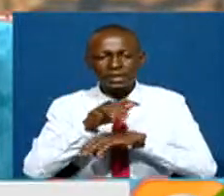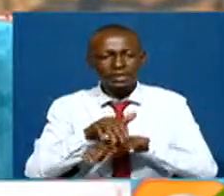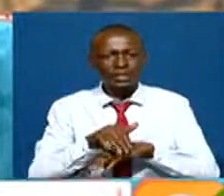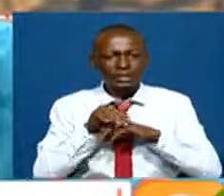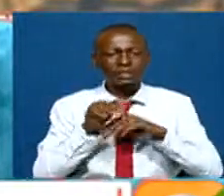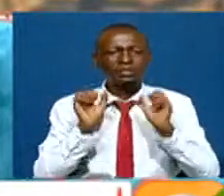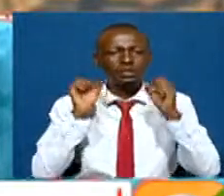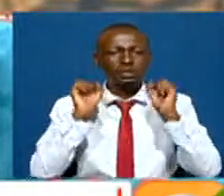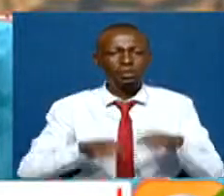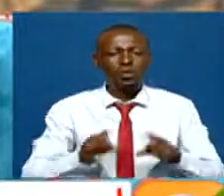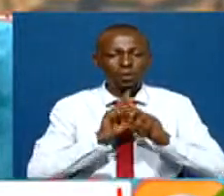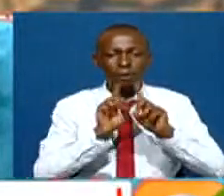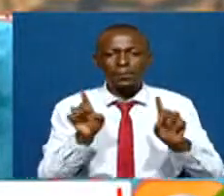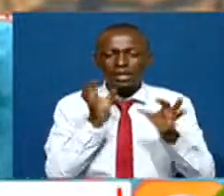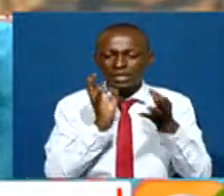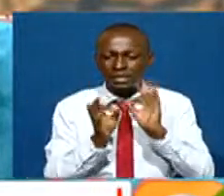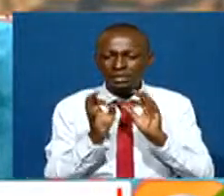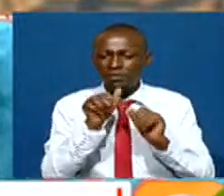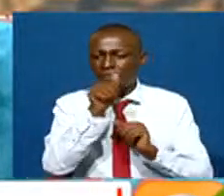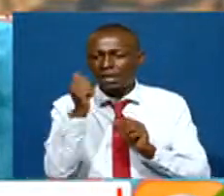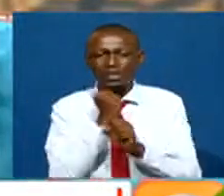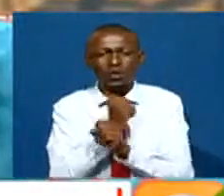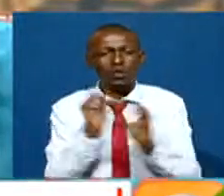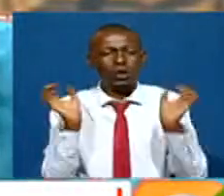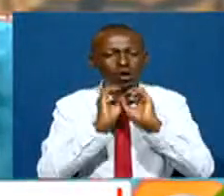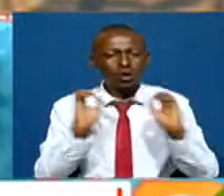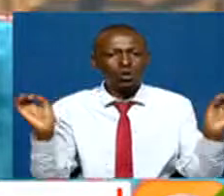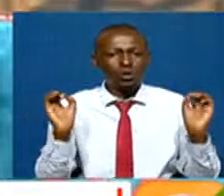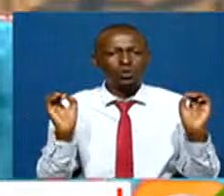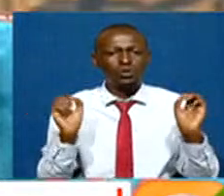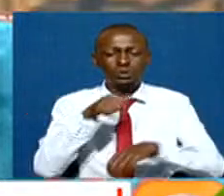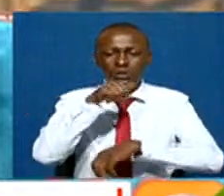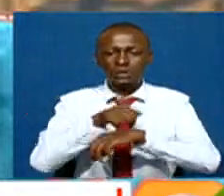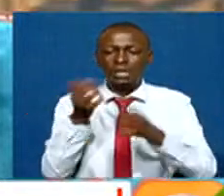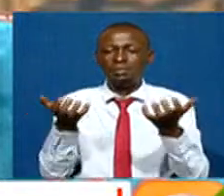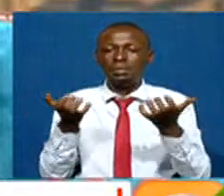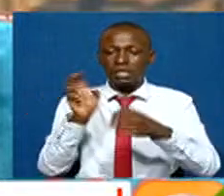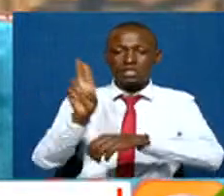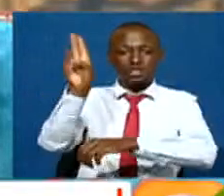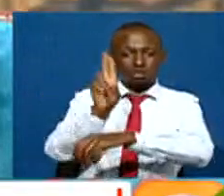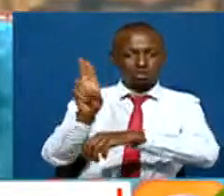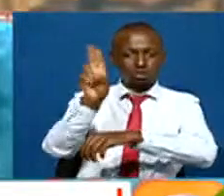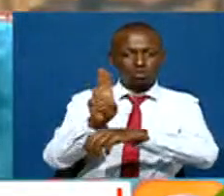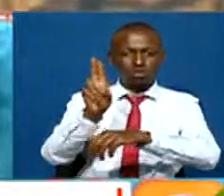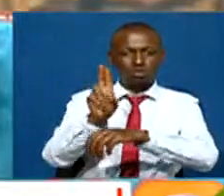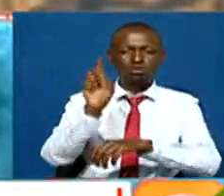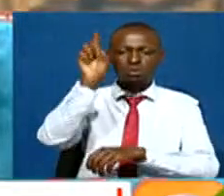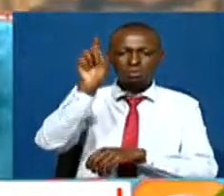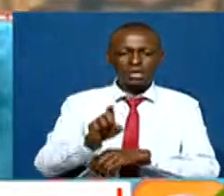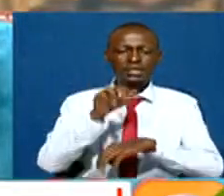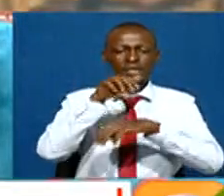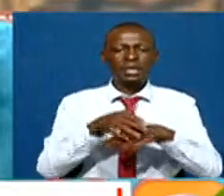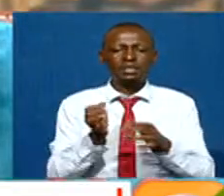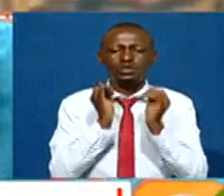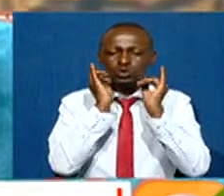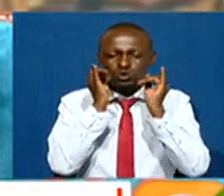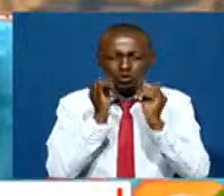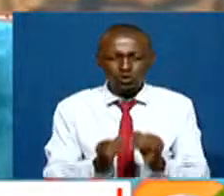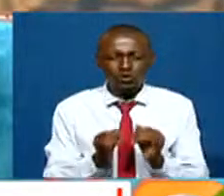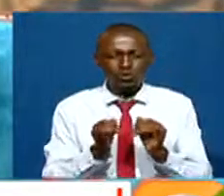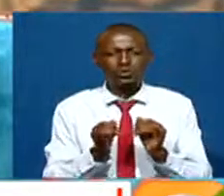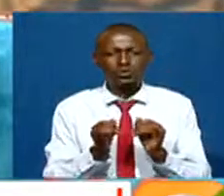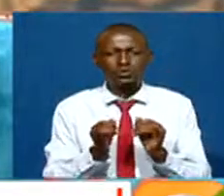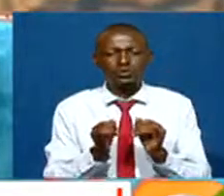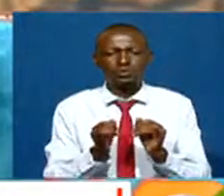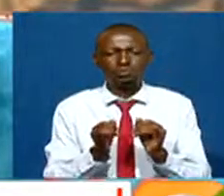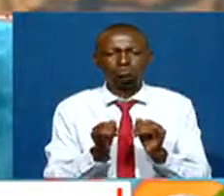event that they are idle, at the point when they would need to use them, they will definitely be required to update them.